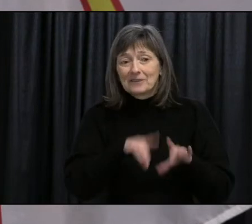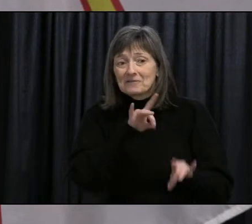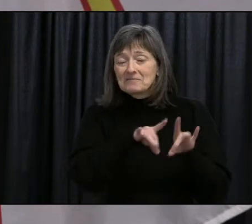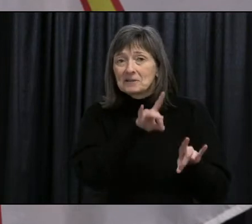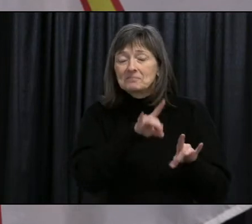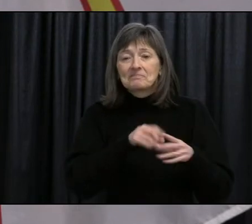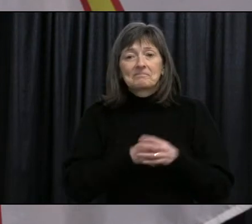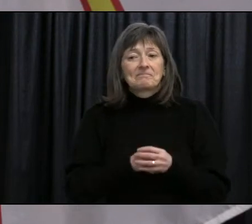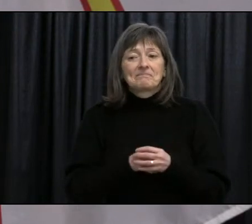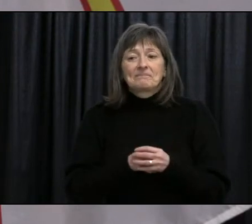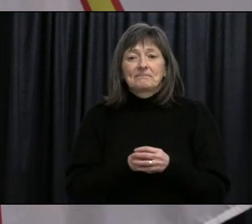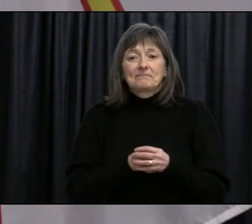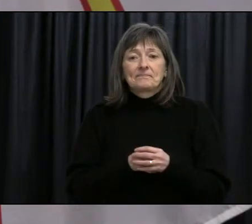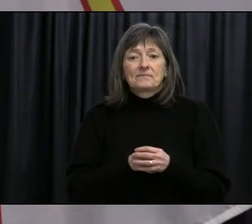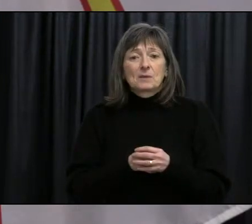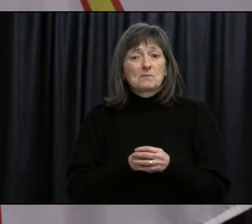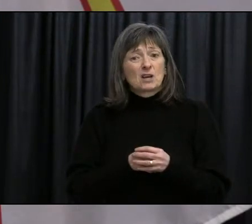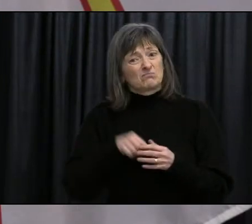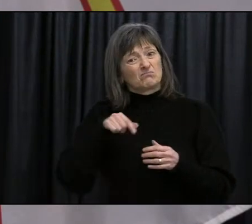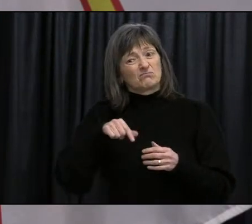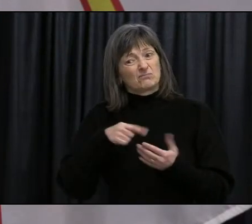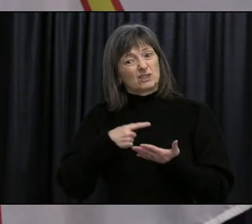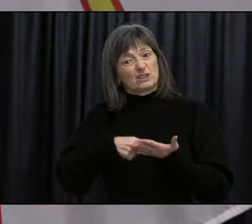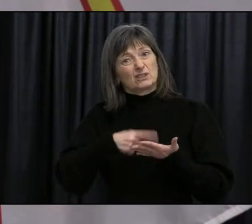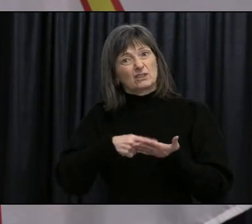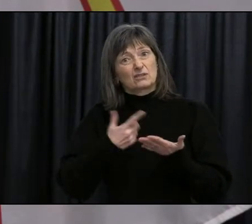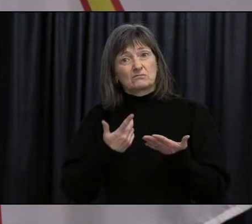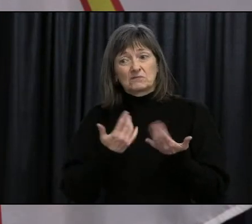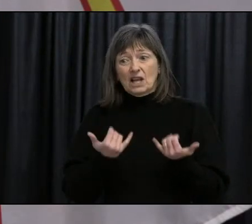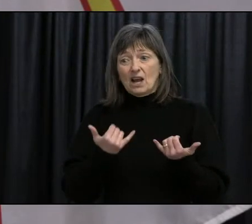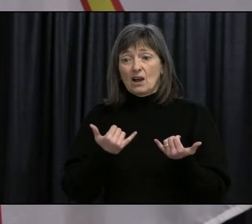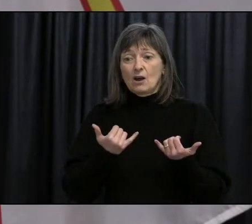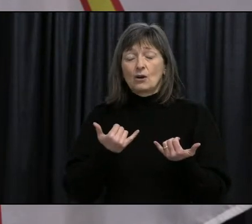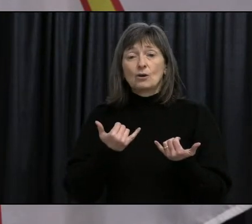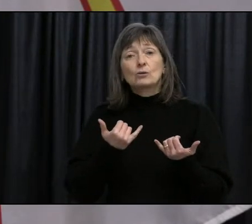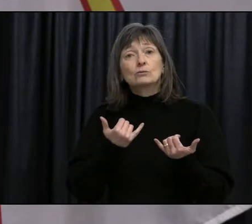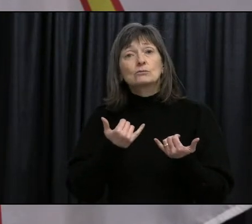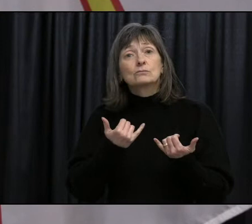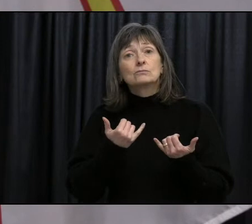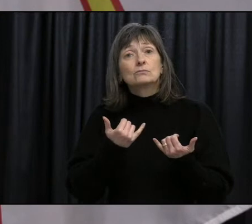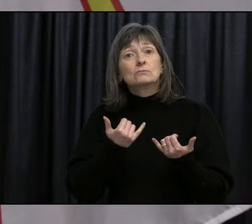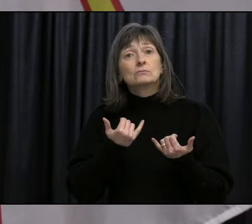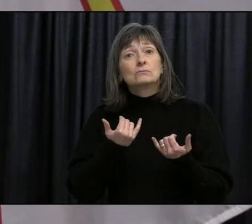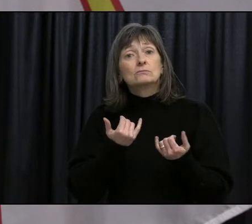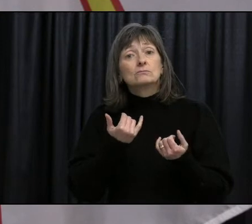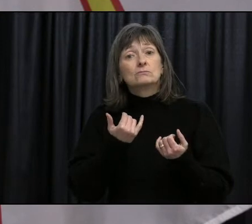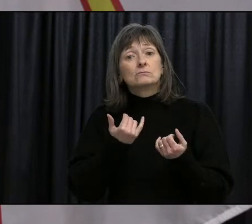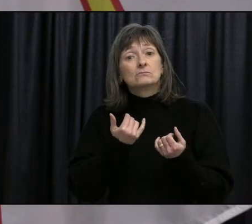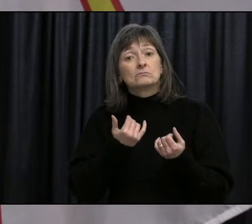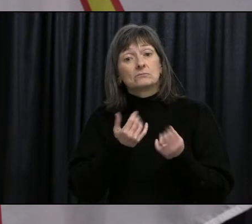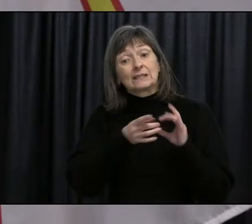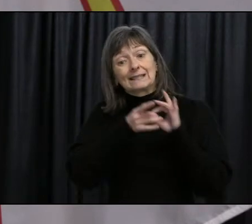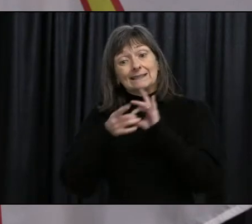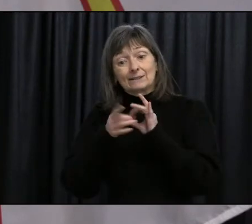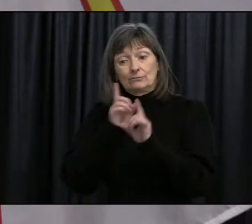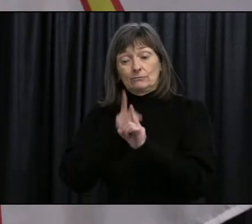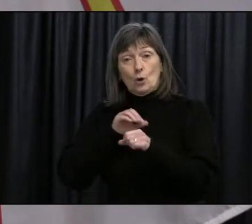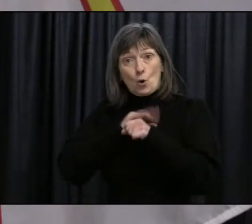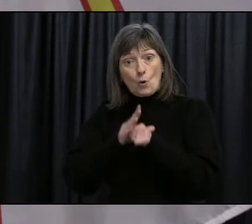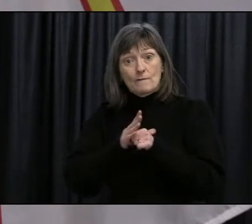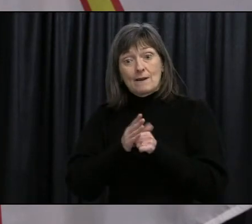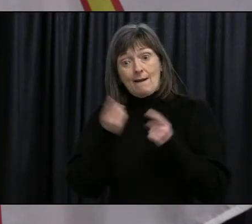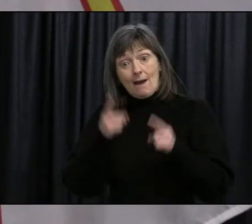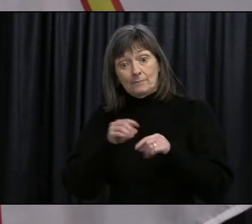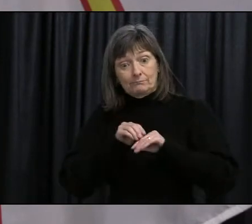had any big discussions about it to determine whether or not it's pathognomonic of COVID.